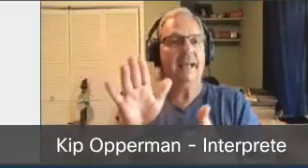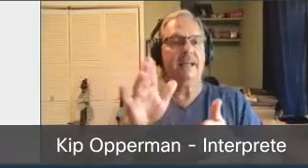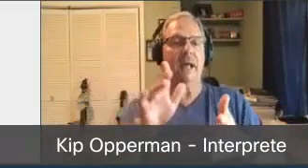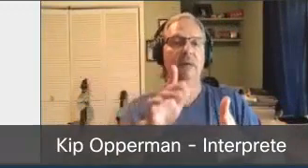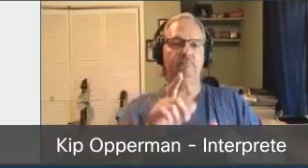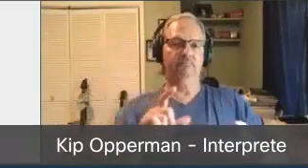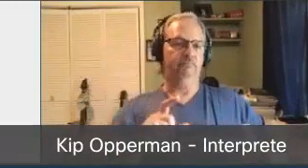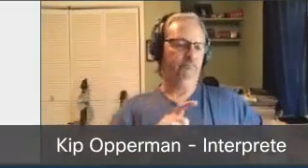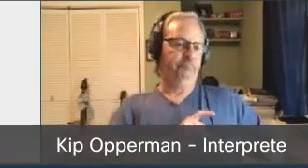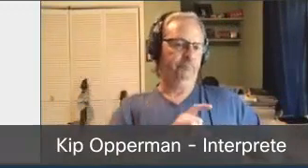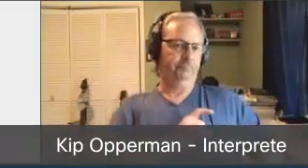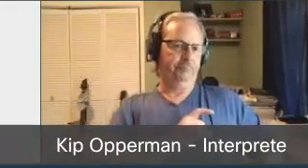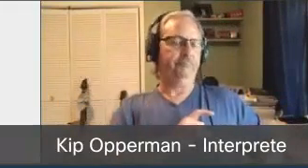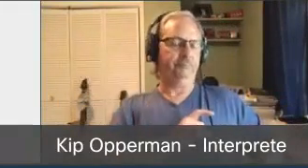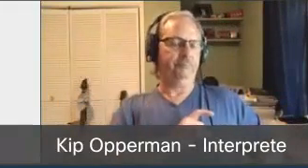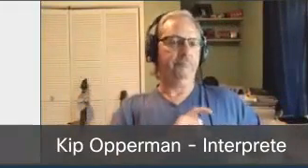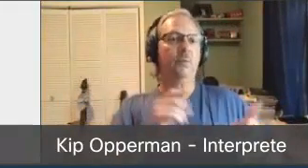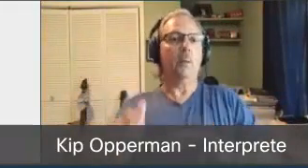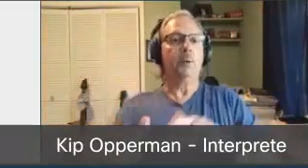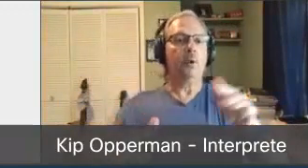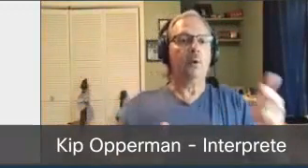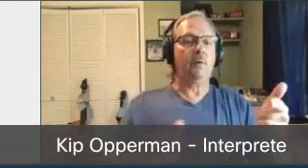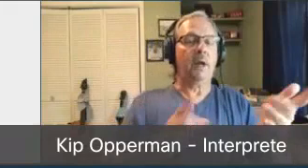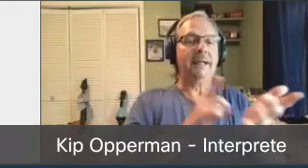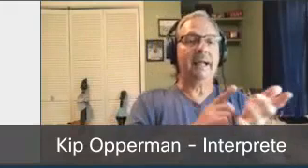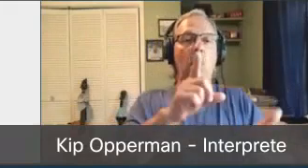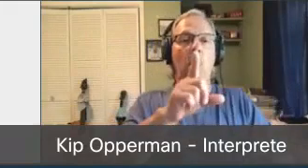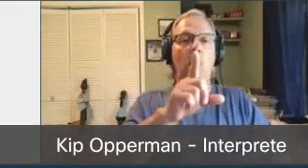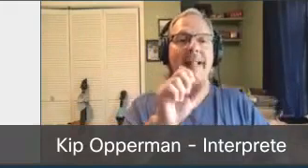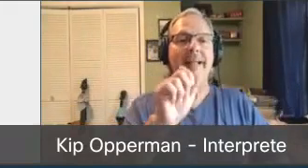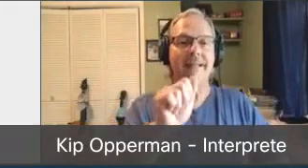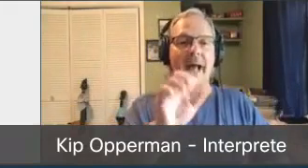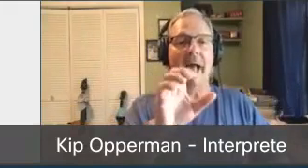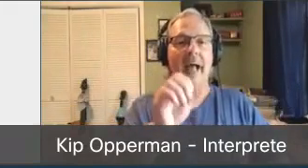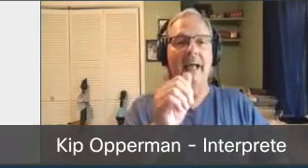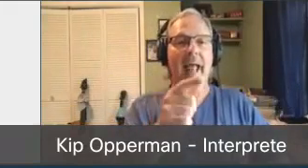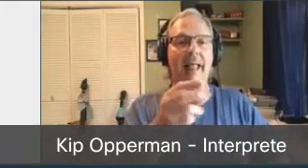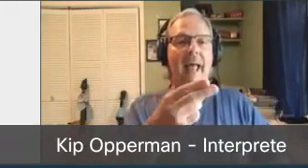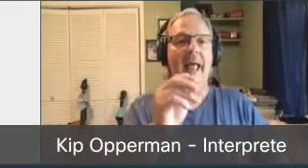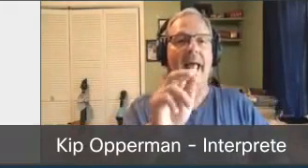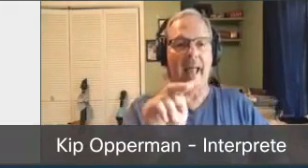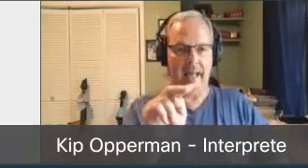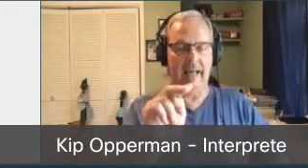will turn it over to Dr. Lisa Callahan.